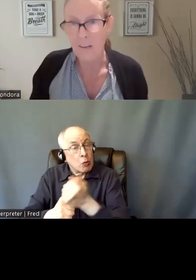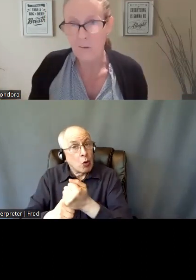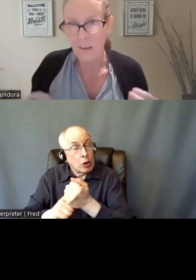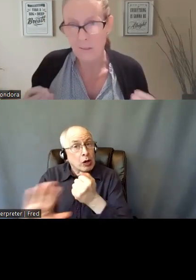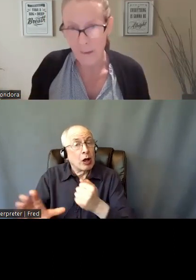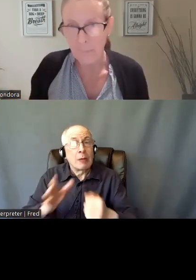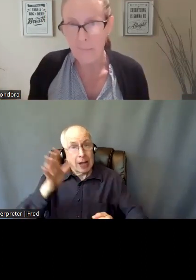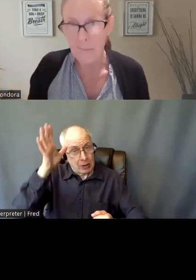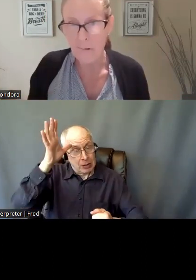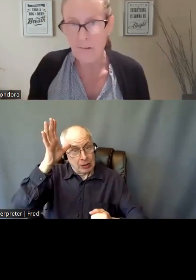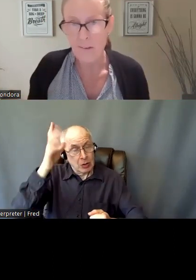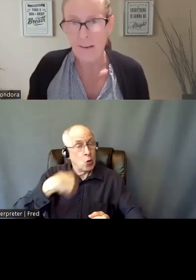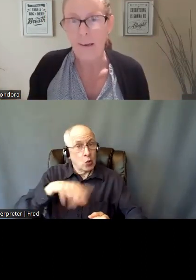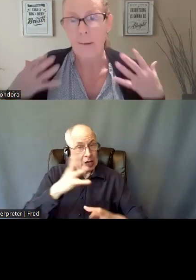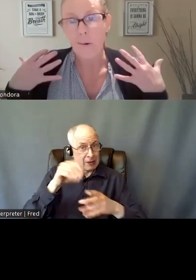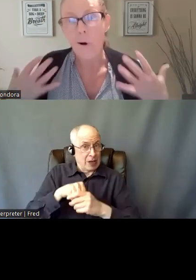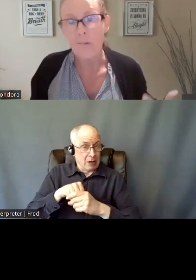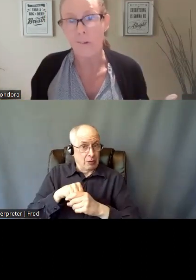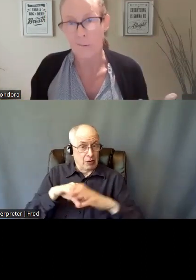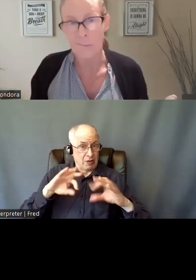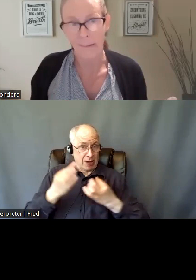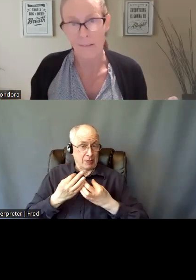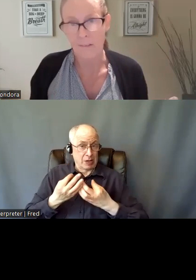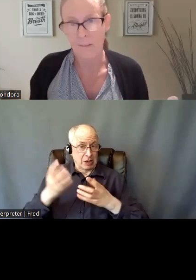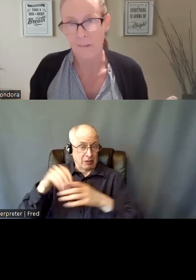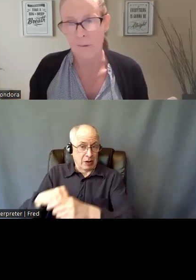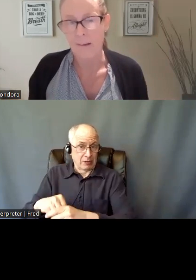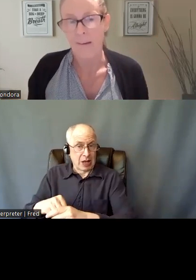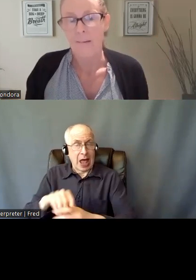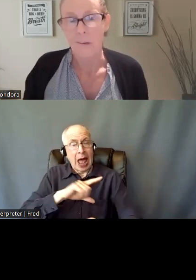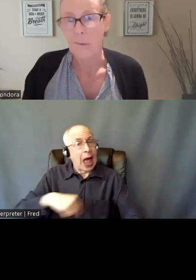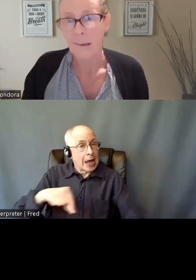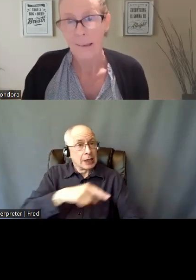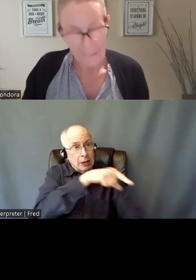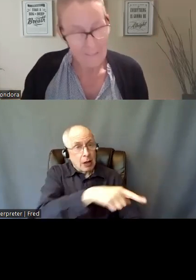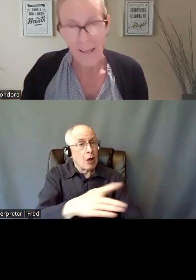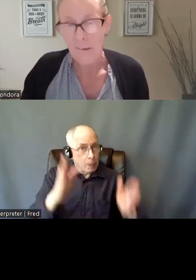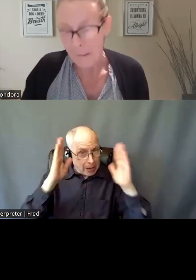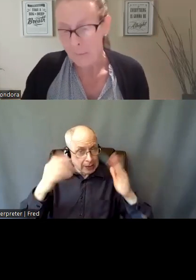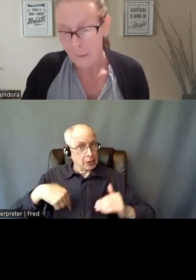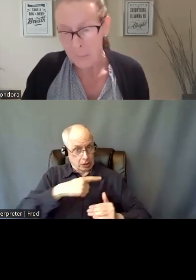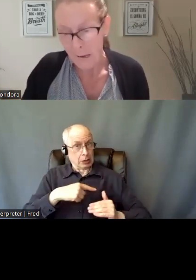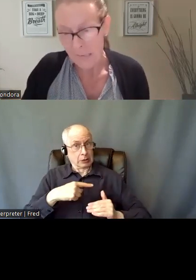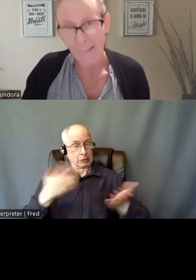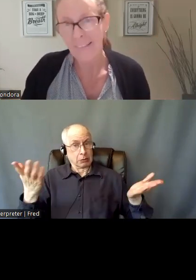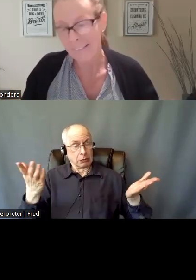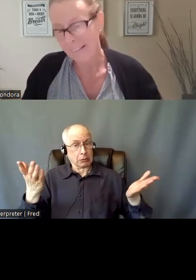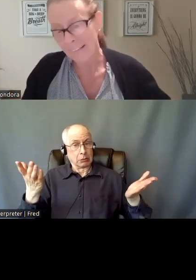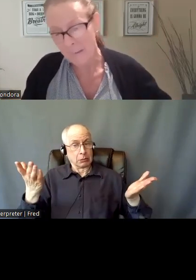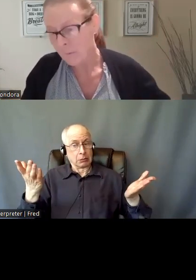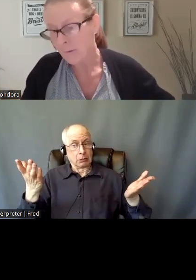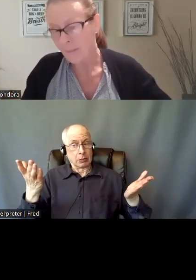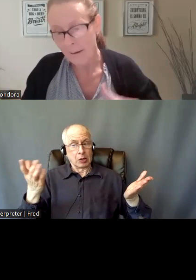been engaged as family members and we had also been listened to. So it has been a real process.